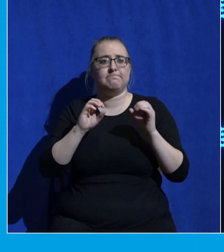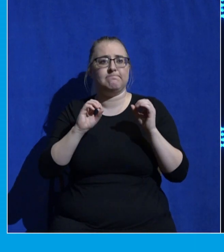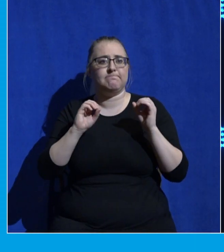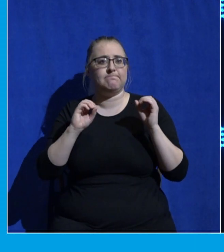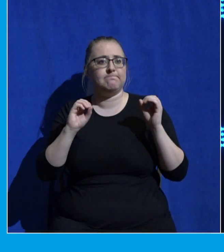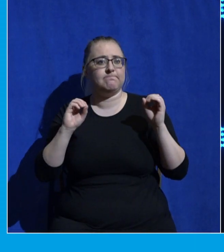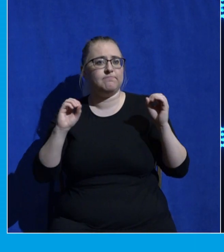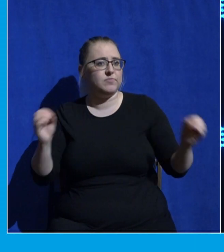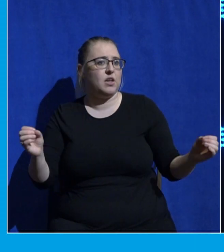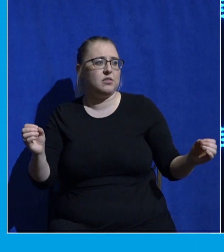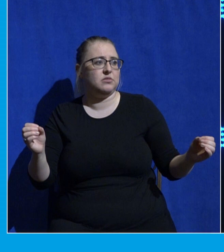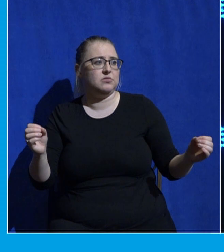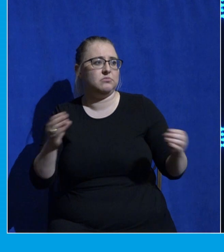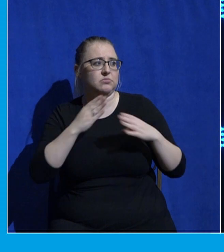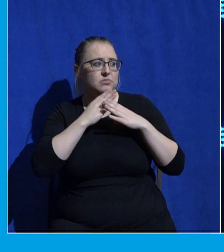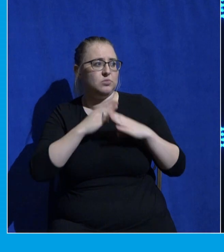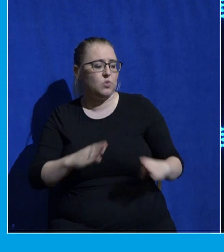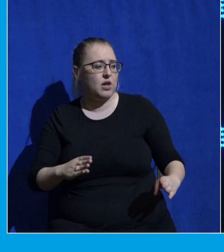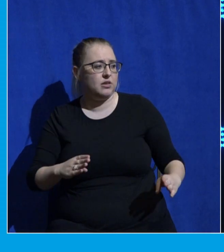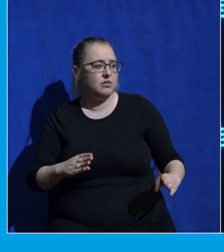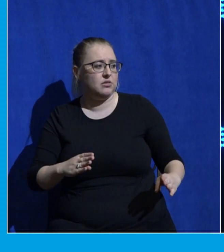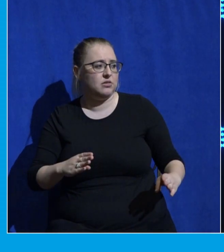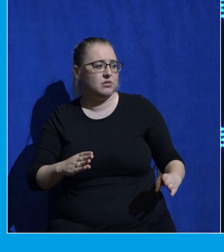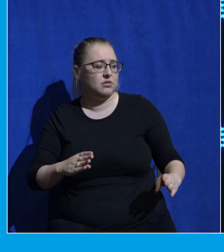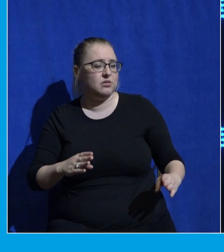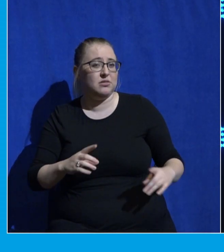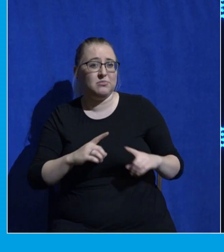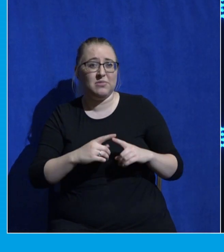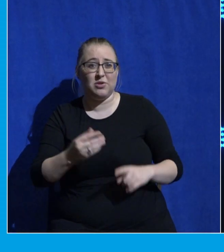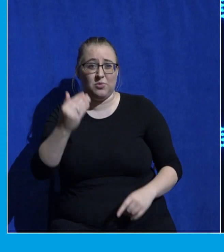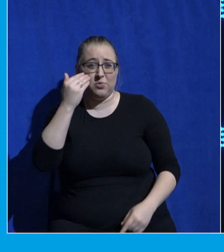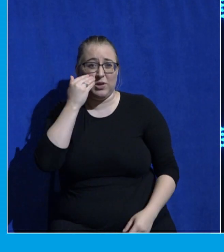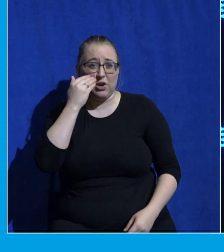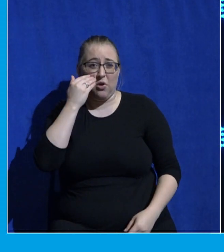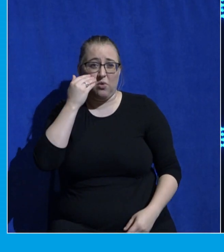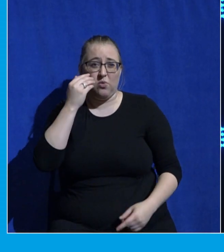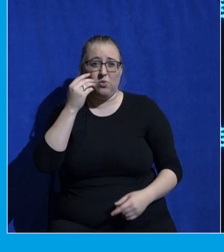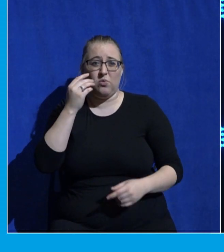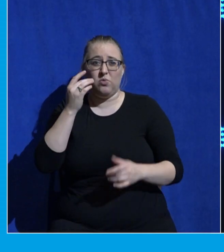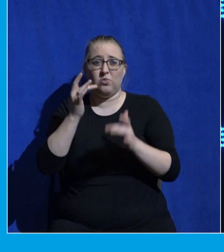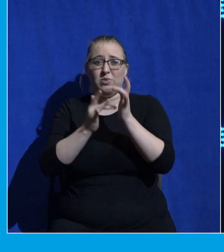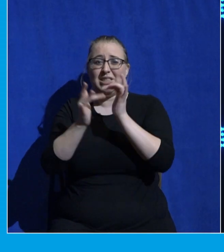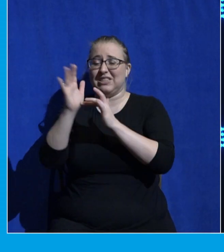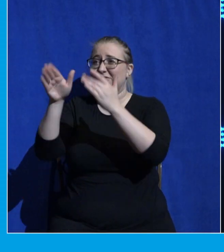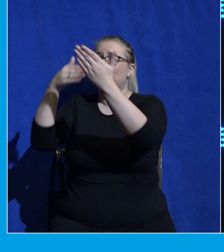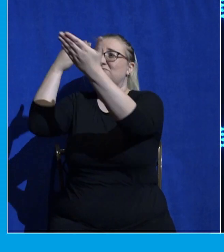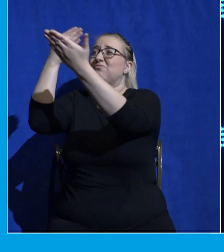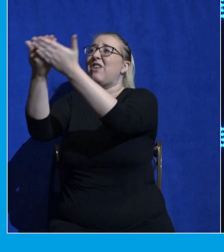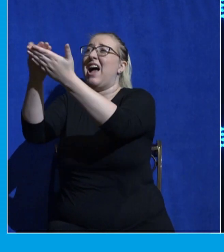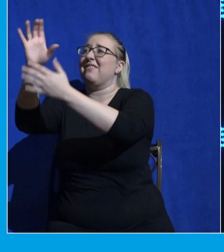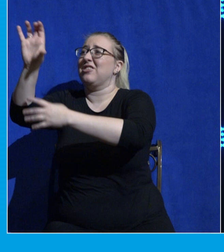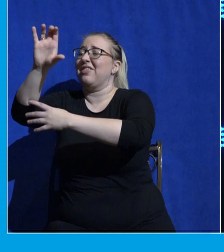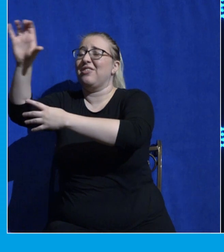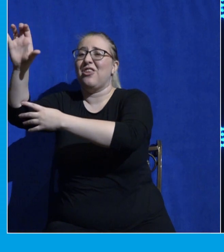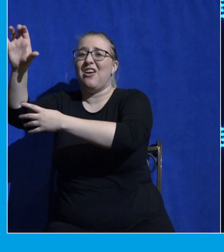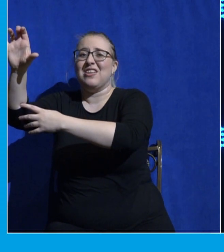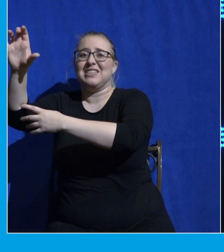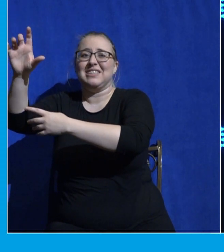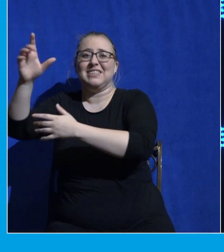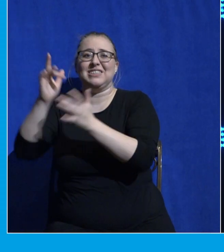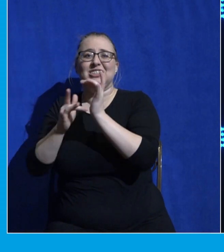And in response to that silence, we know that when he got to the top of the hill, what did he cry out? He cried out, my God, why have you forsaken me?